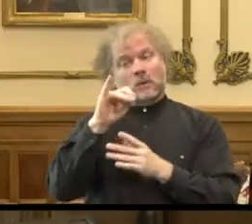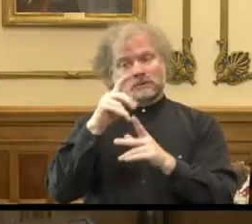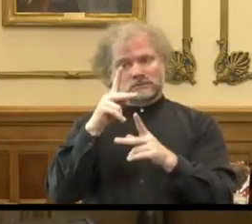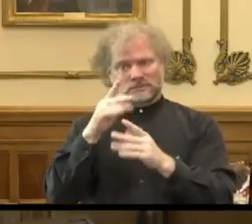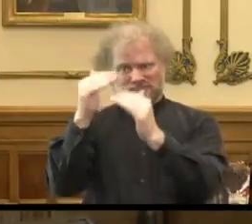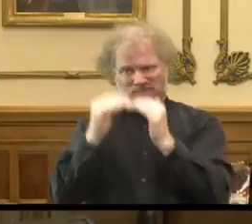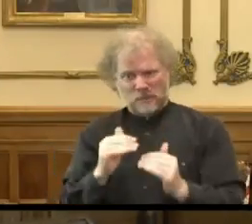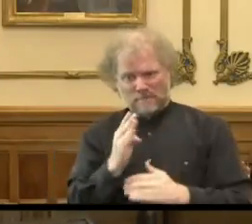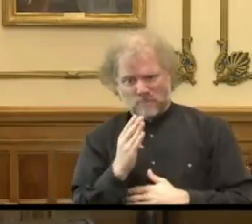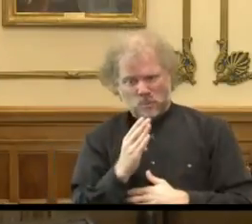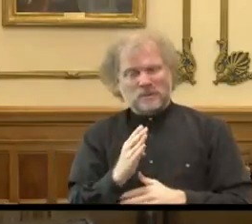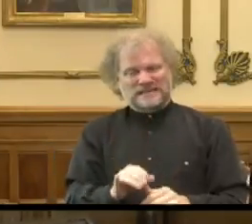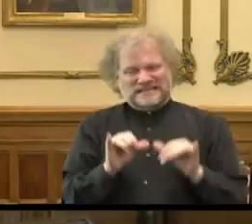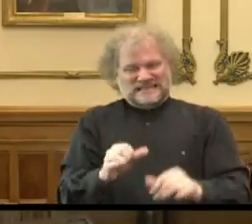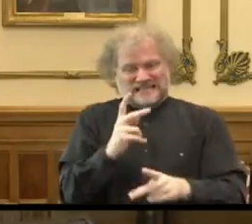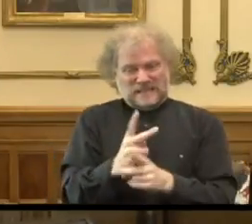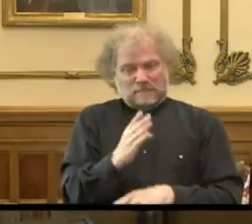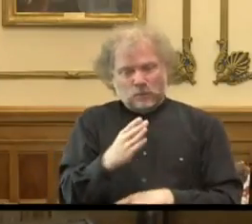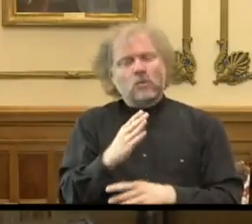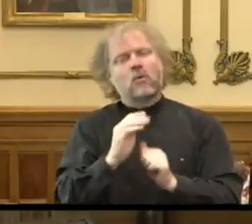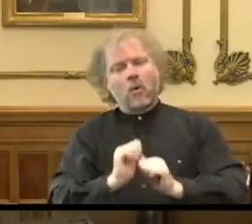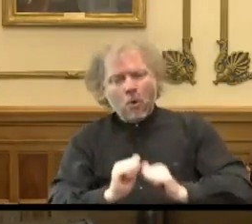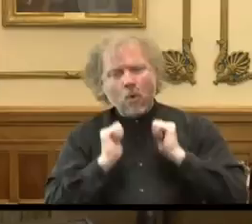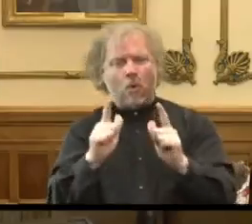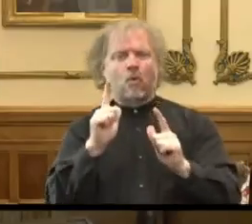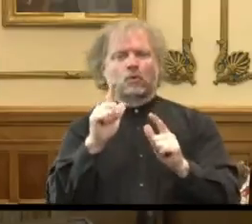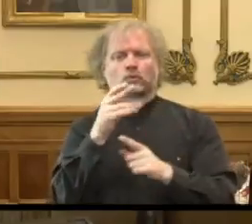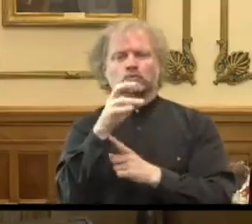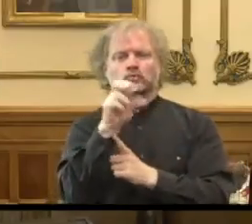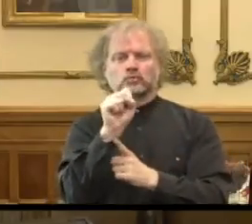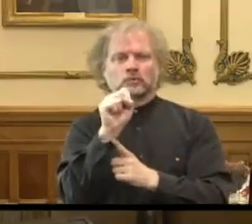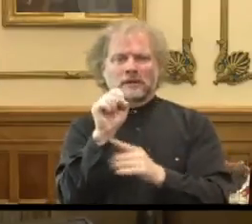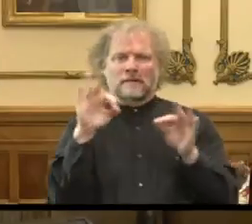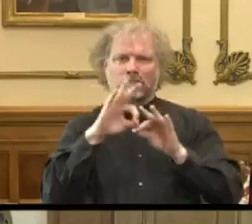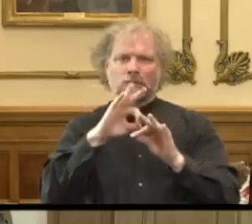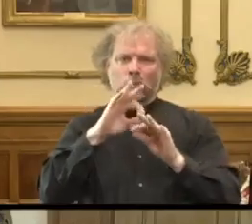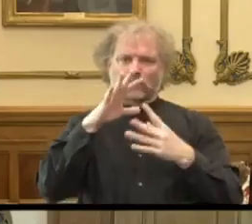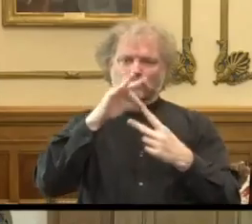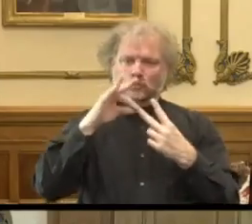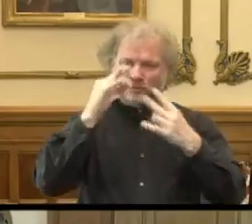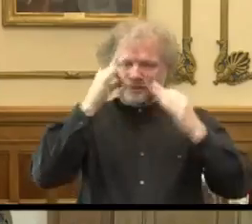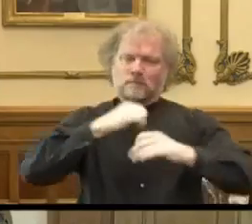them there is for every Hoosier to make the choice to protect others. Thank you.